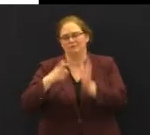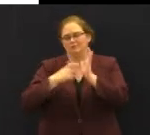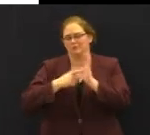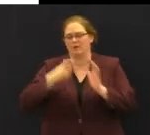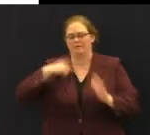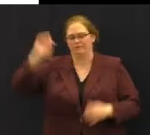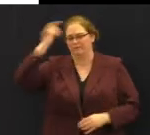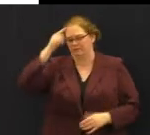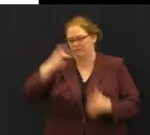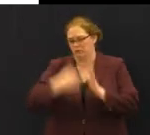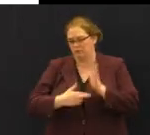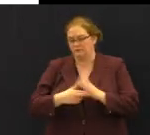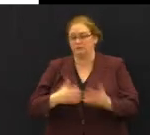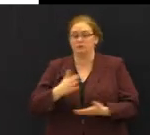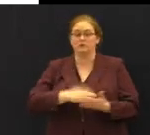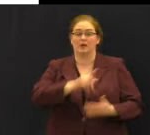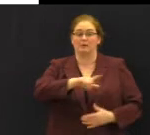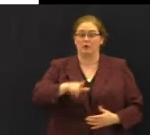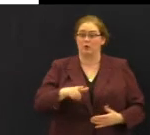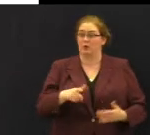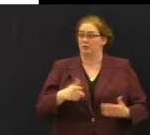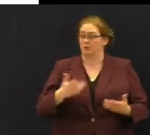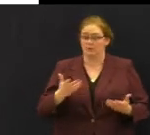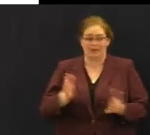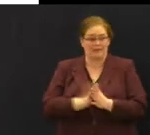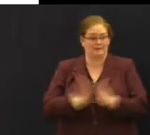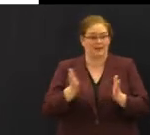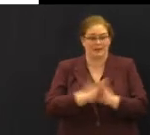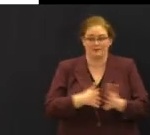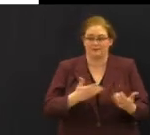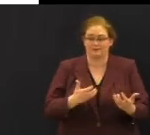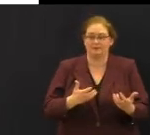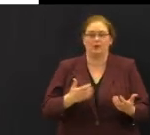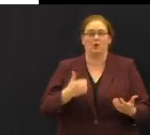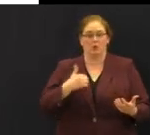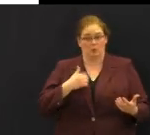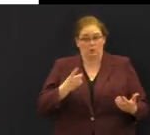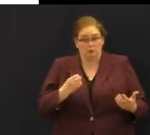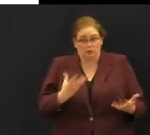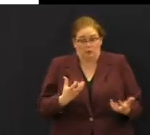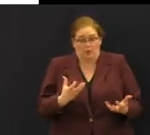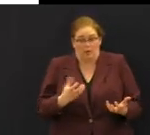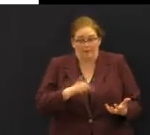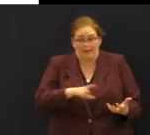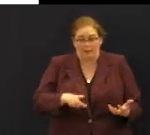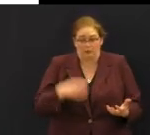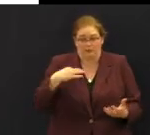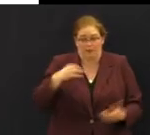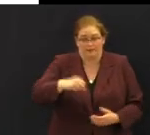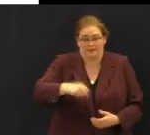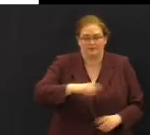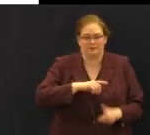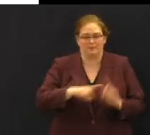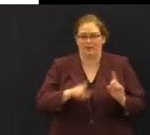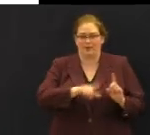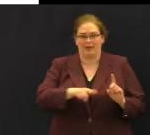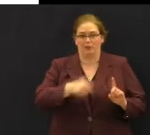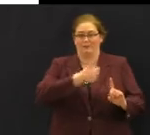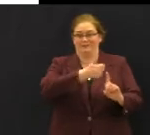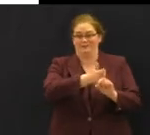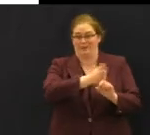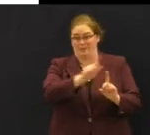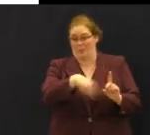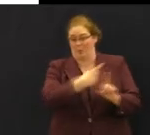Treasury. So some landlords have been asking, and essentially we do want and need landlords to apply, but a landlord application in and